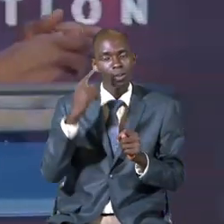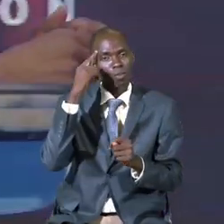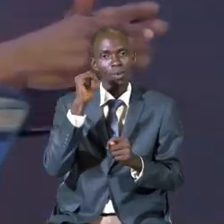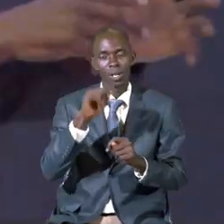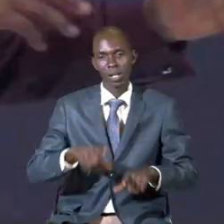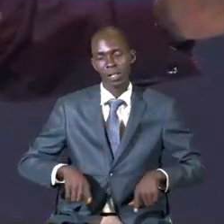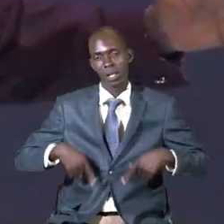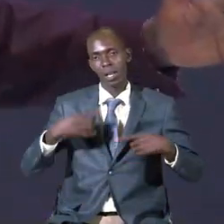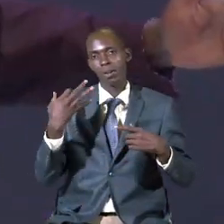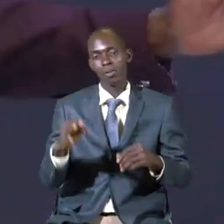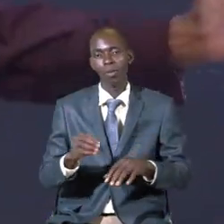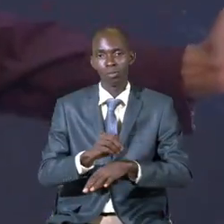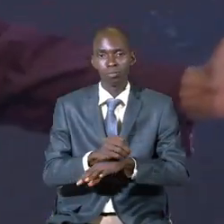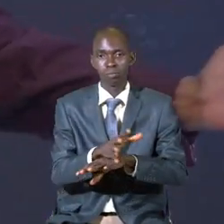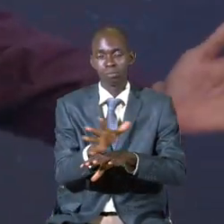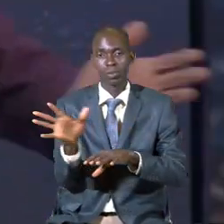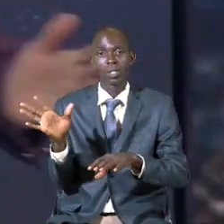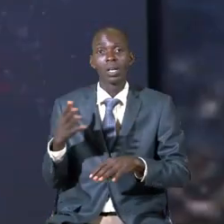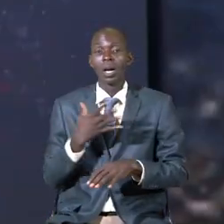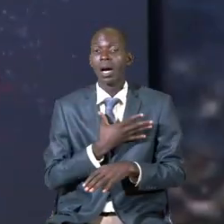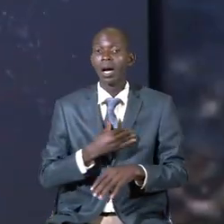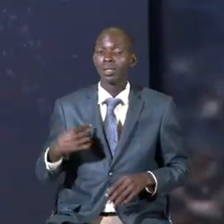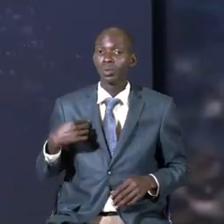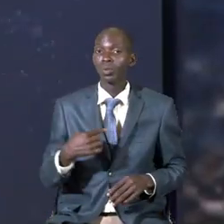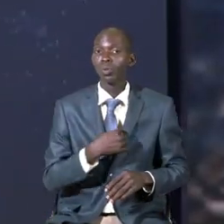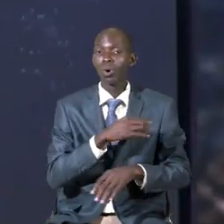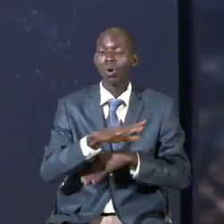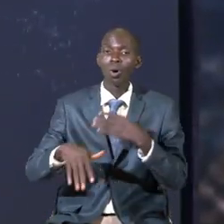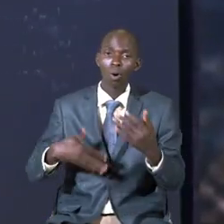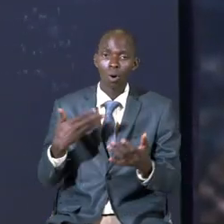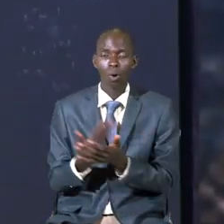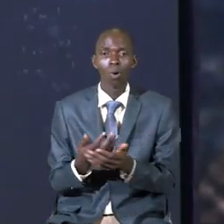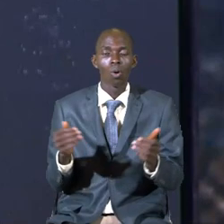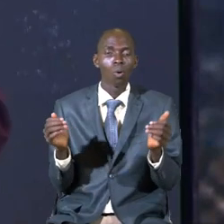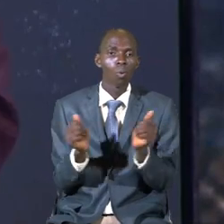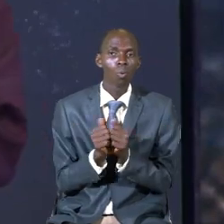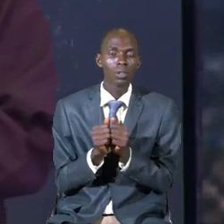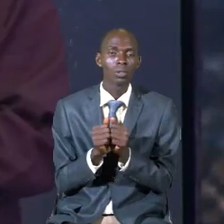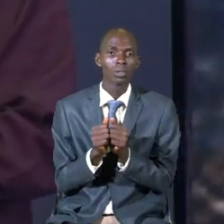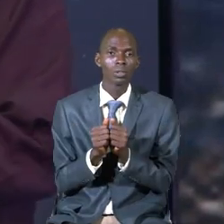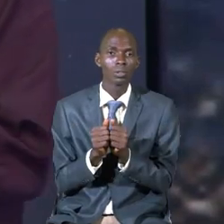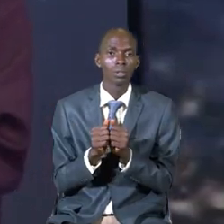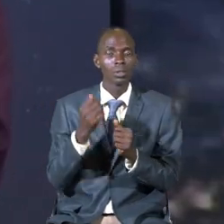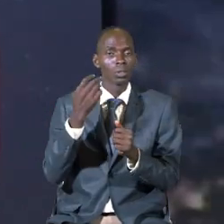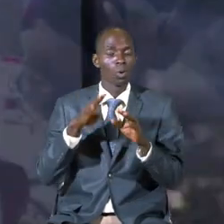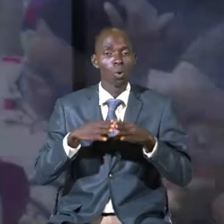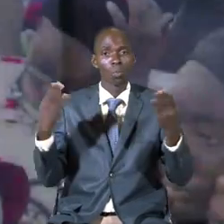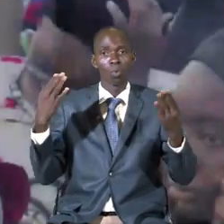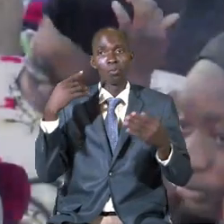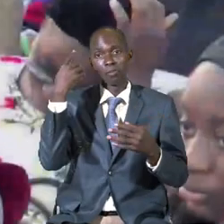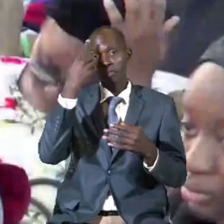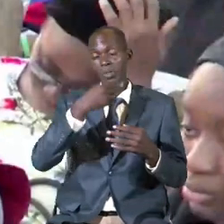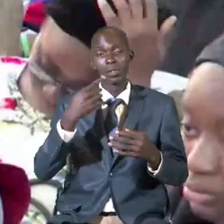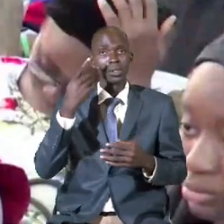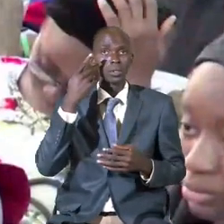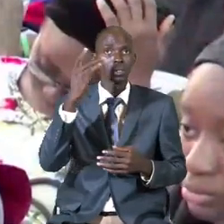impact and we all with open face behold in us in a